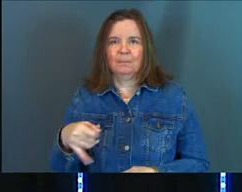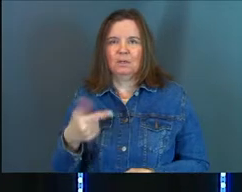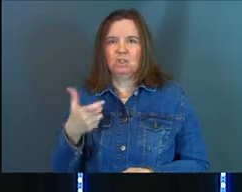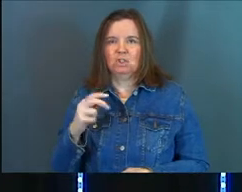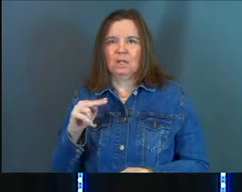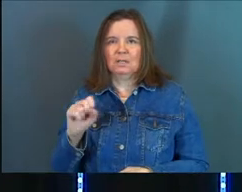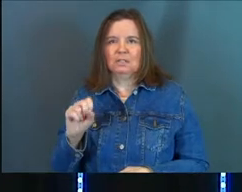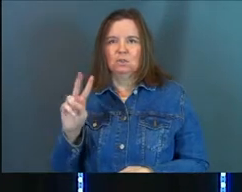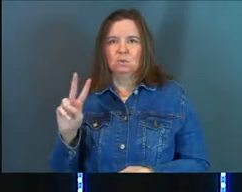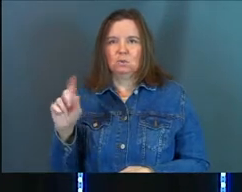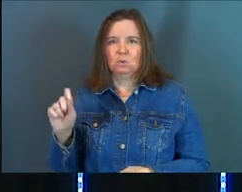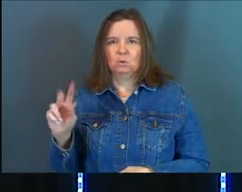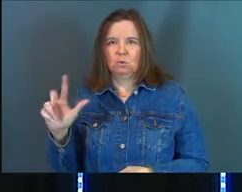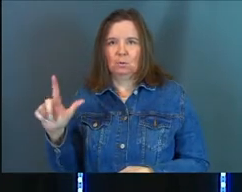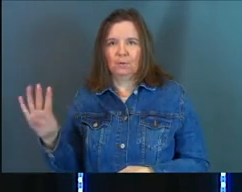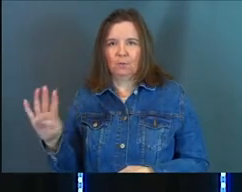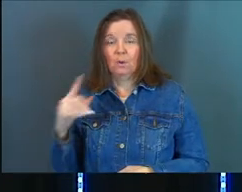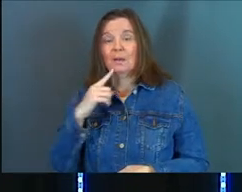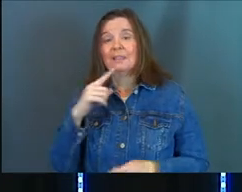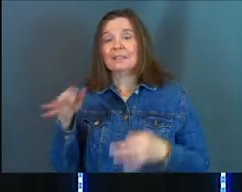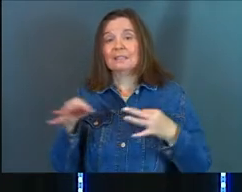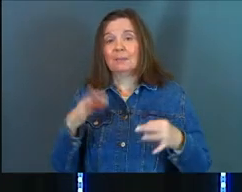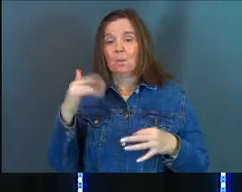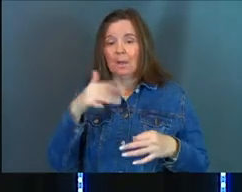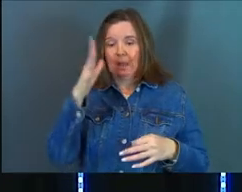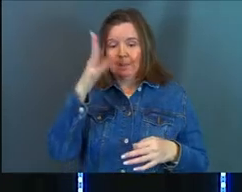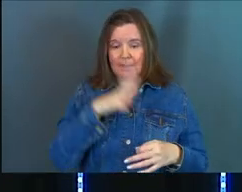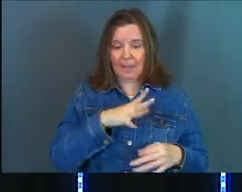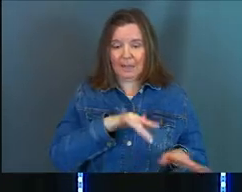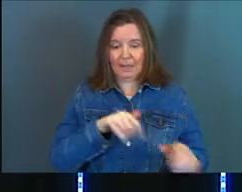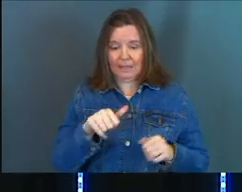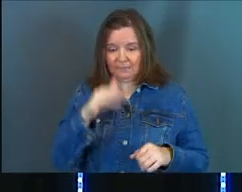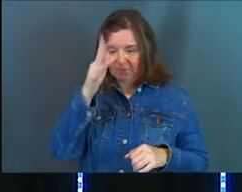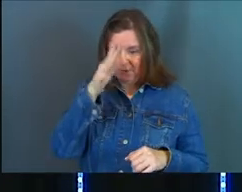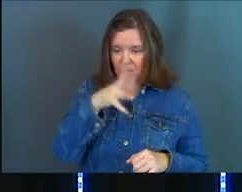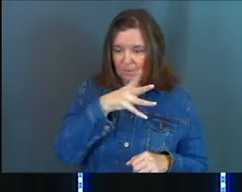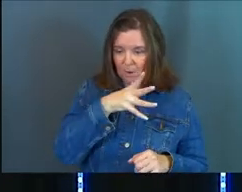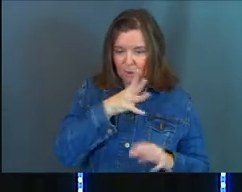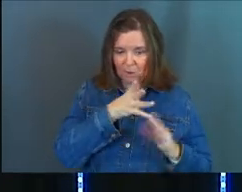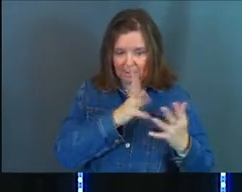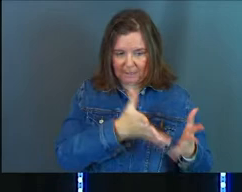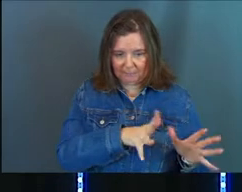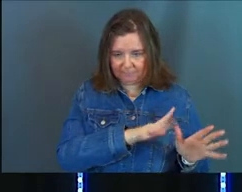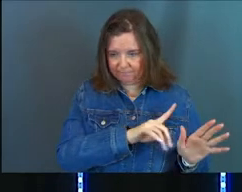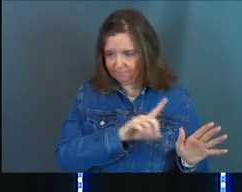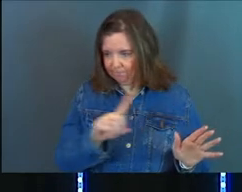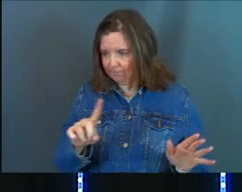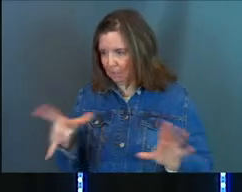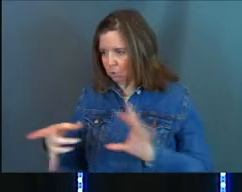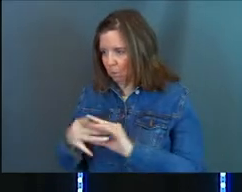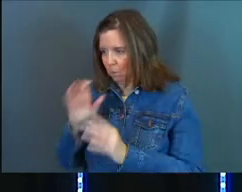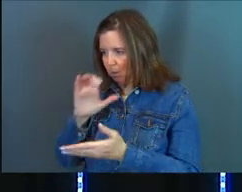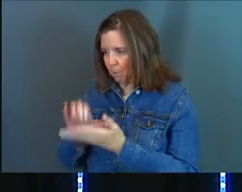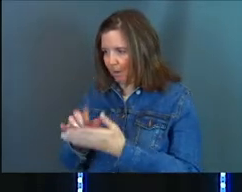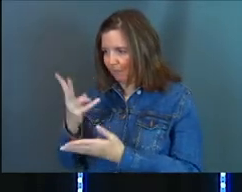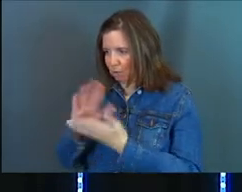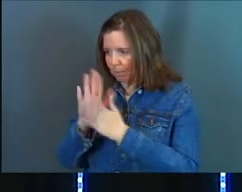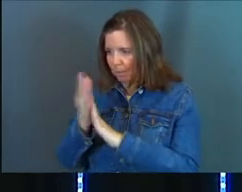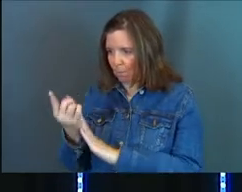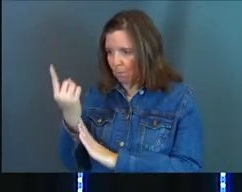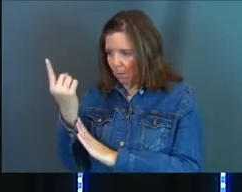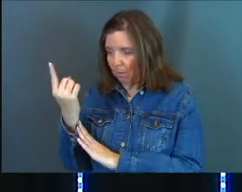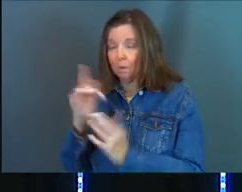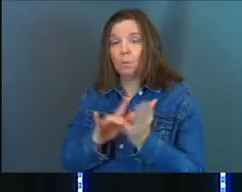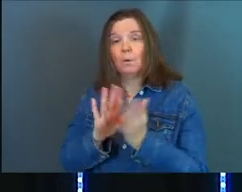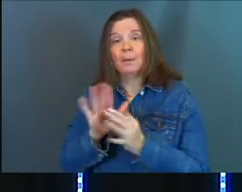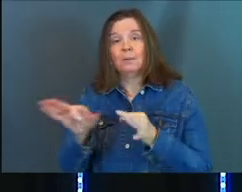Genesis 2:24 says, this explains why a man leaves his father and mother and is joined to his wife, and the two are united into one. And what the